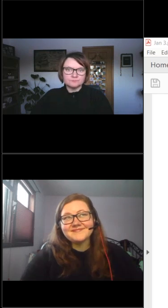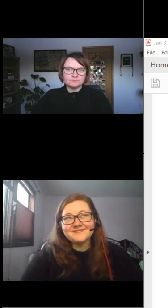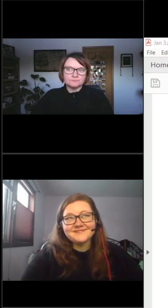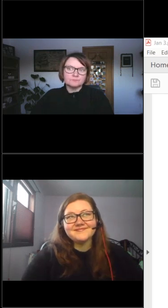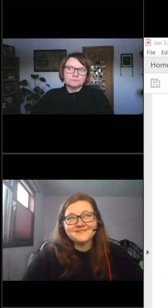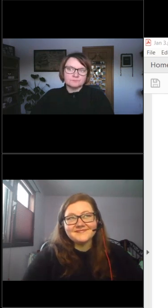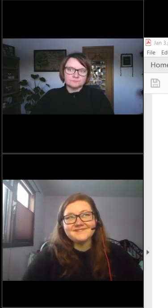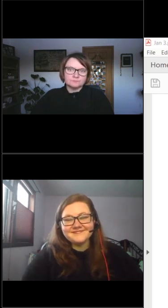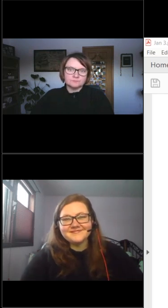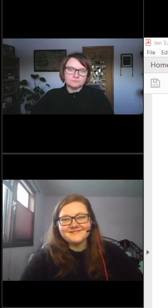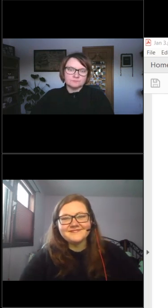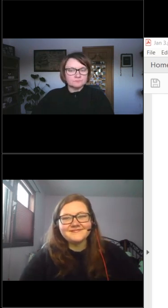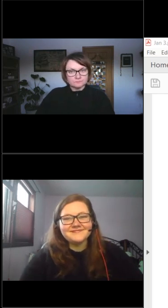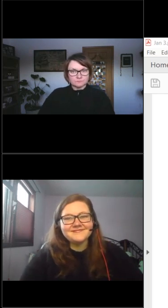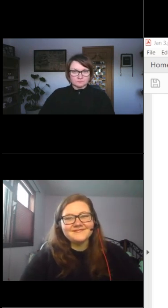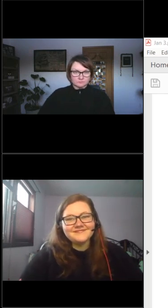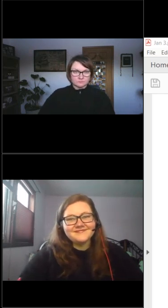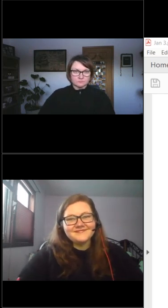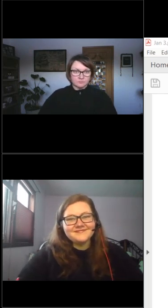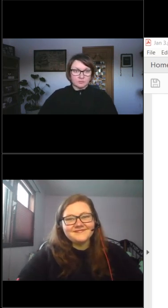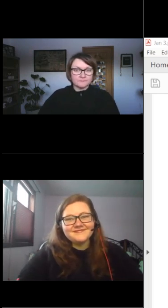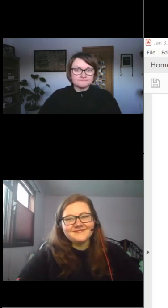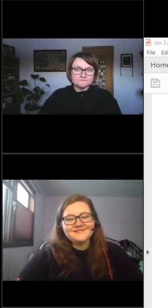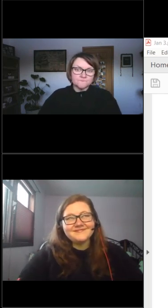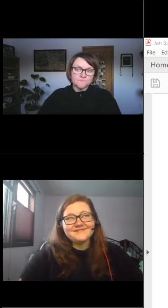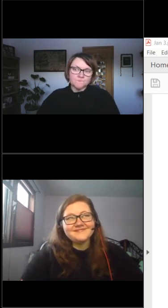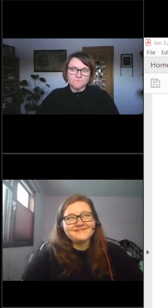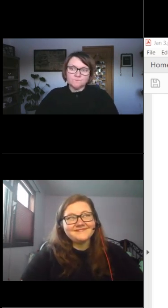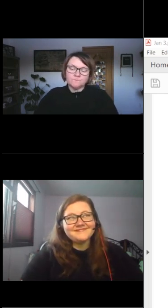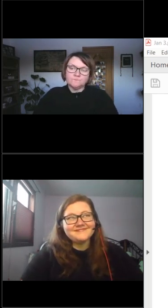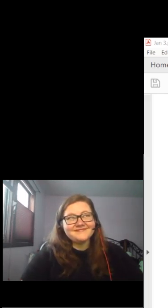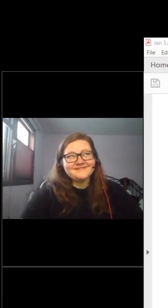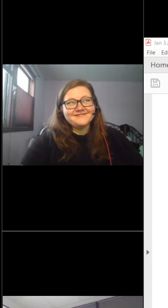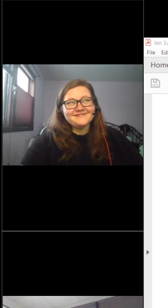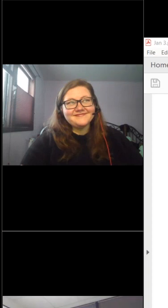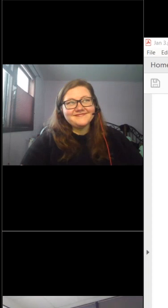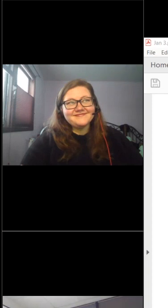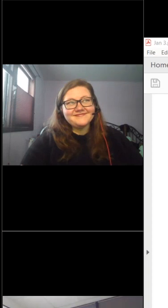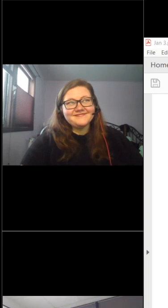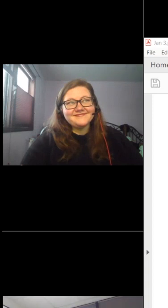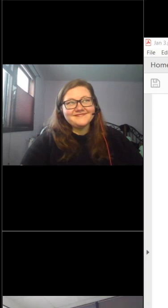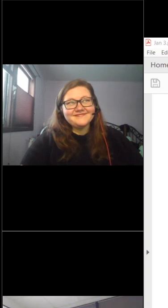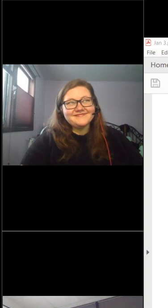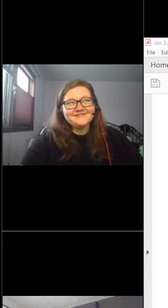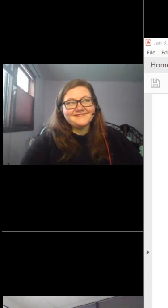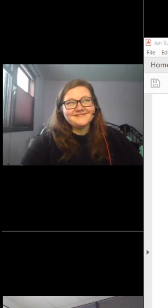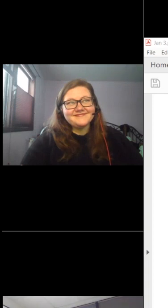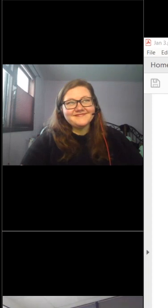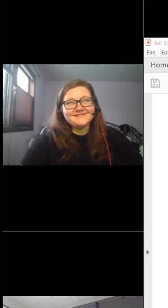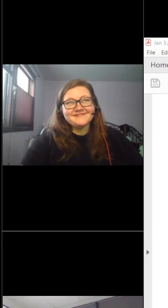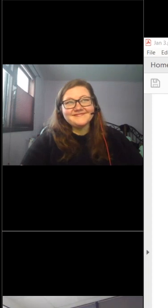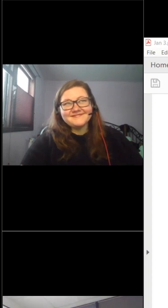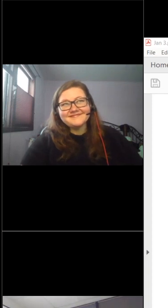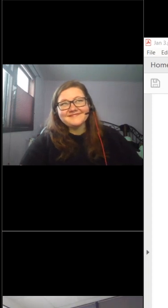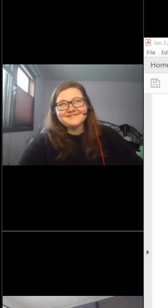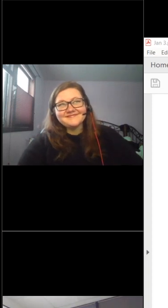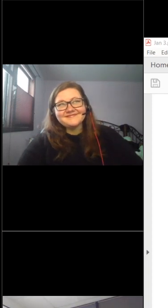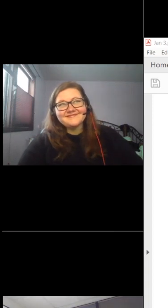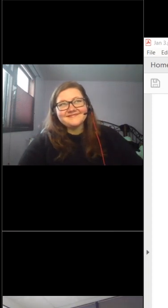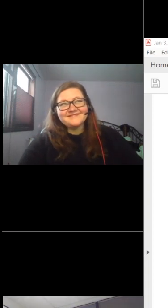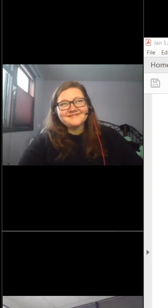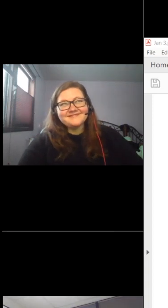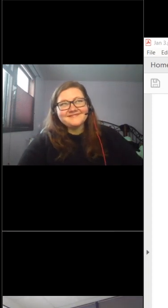again, and I'm gonna go ahead and call up our learning management system, AKA SDS Training Academy, and